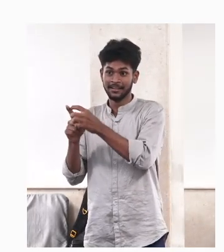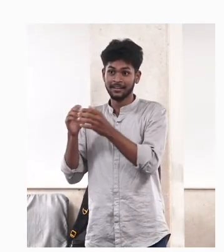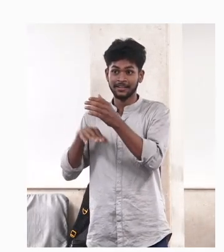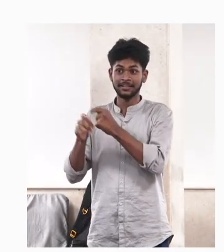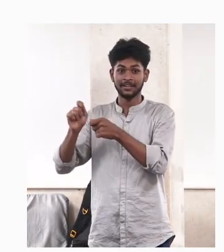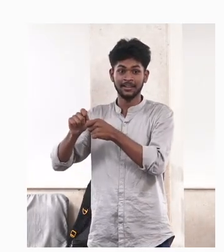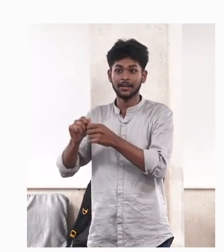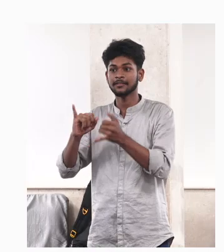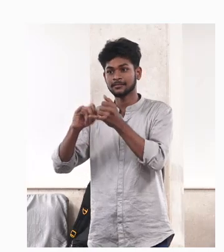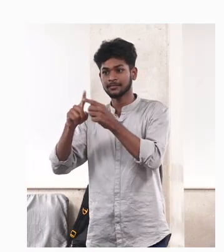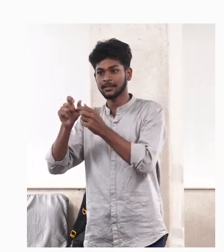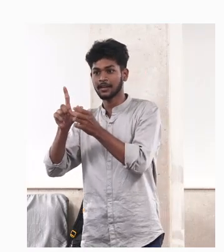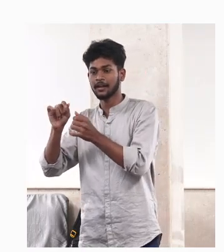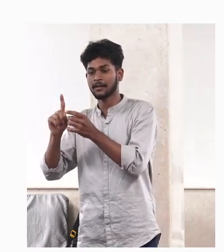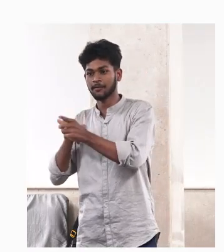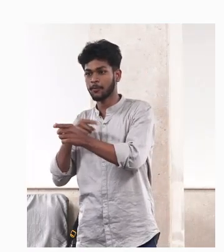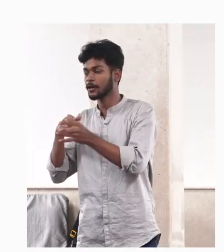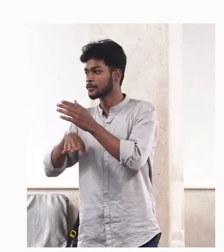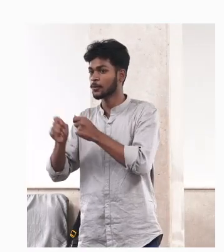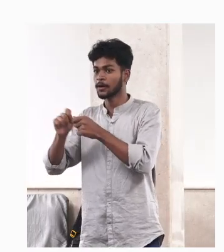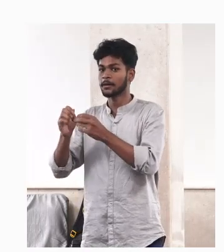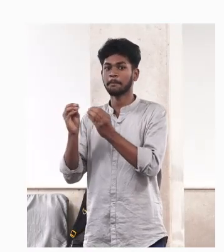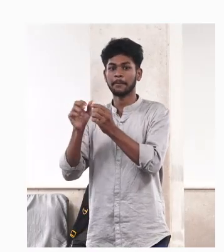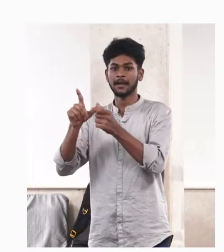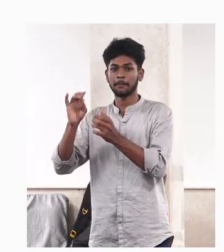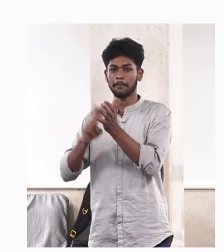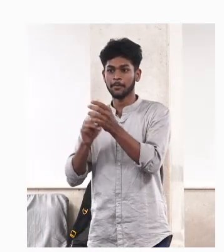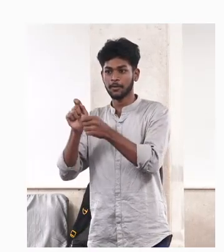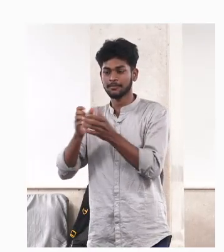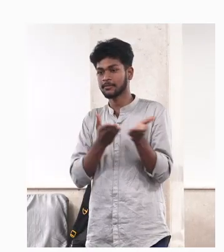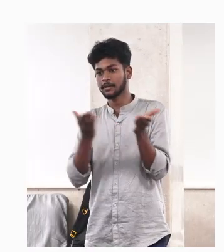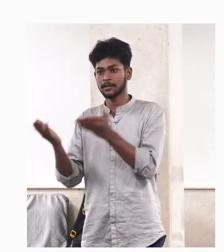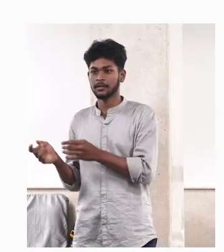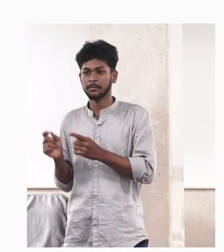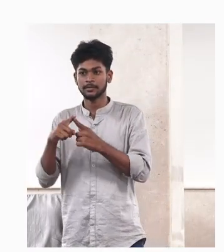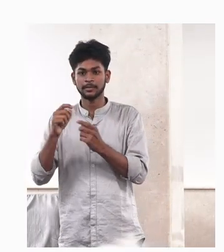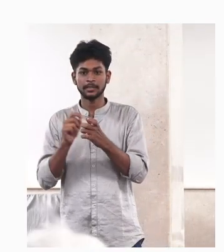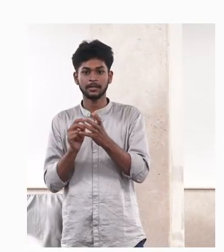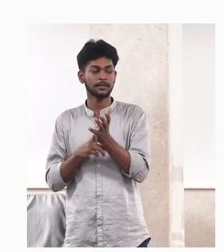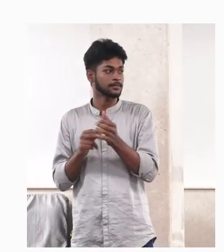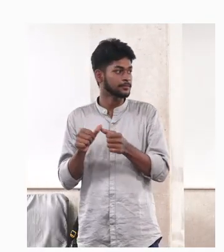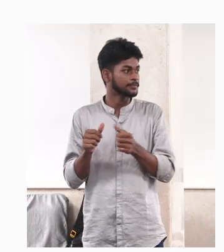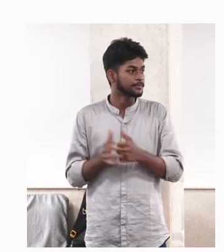supervision in Italy and at BALM, as well as in other sites. Welcome, Dr. Pina. Thank you.